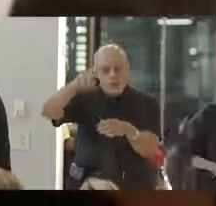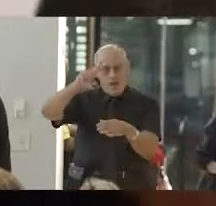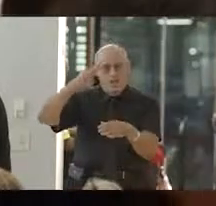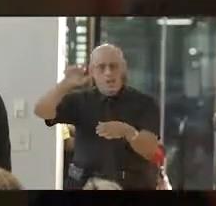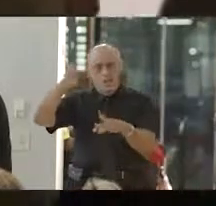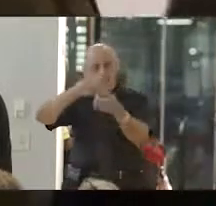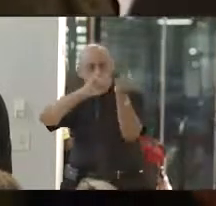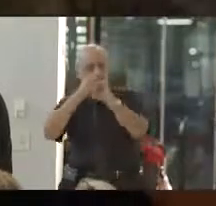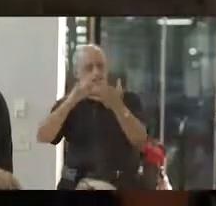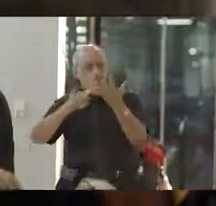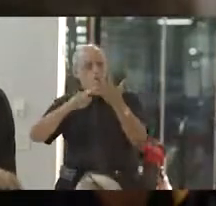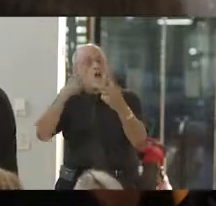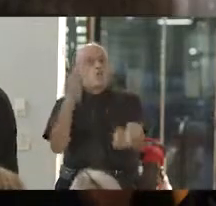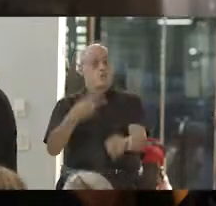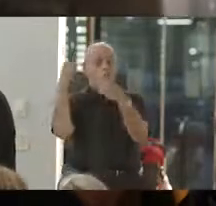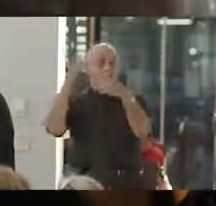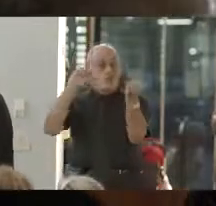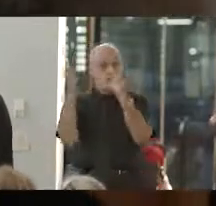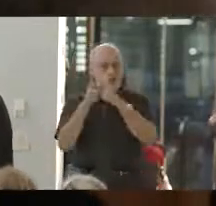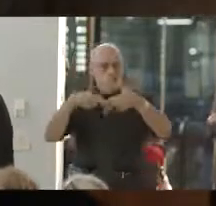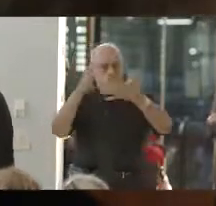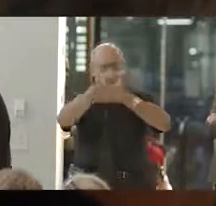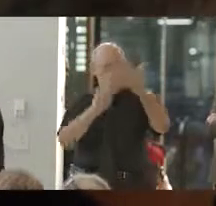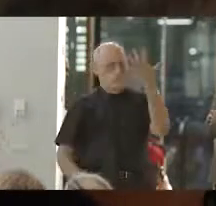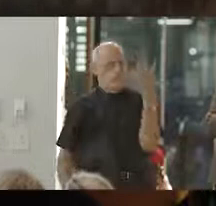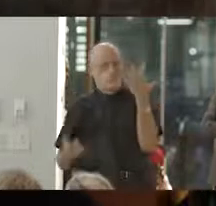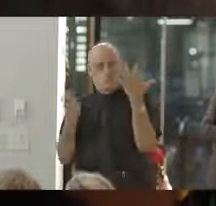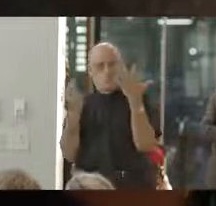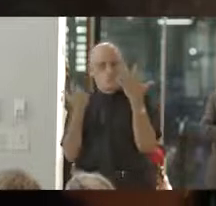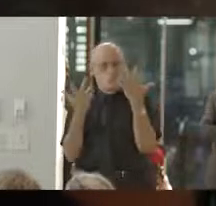does the memorial change? Do we know that yet?